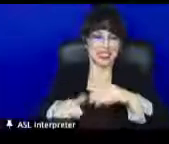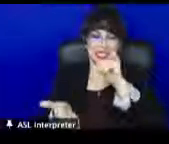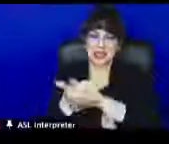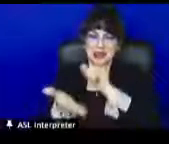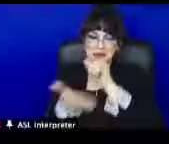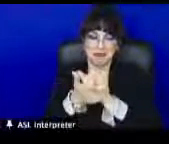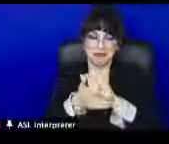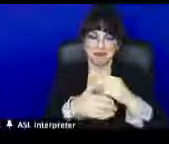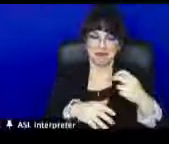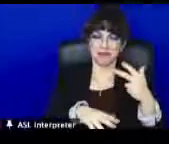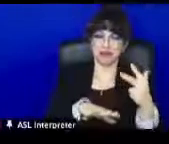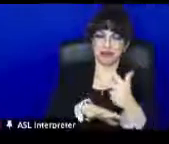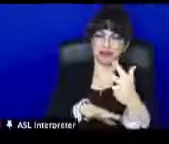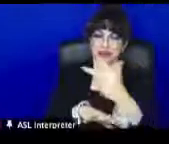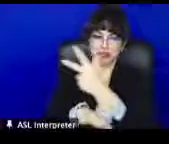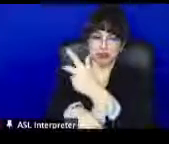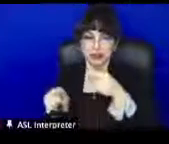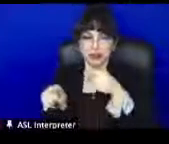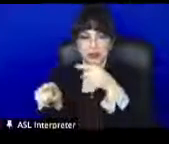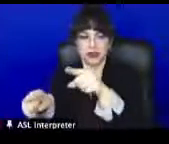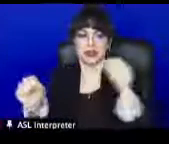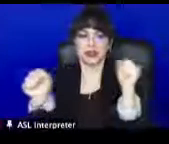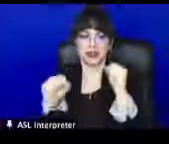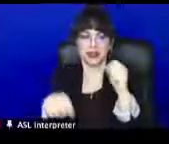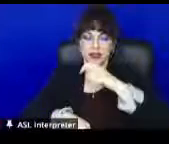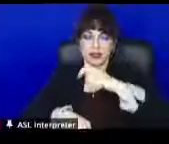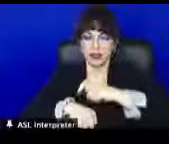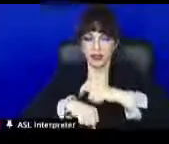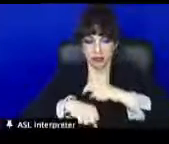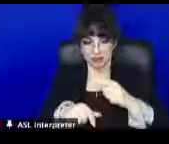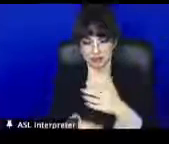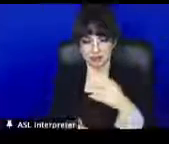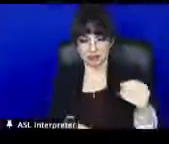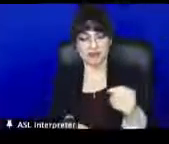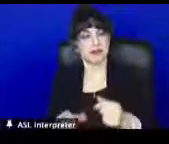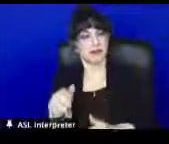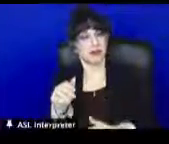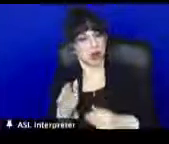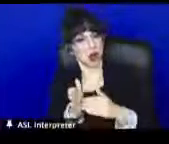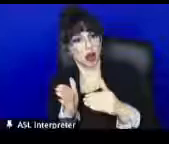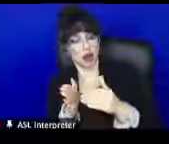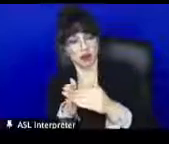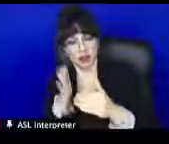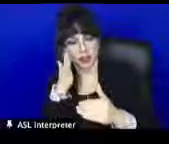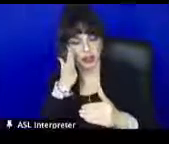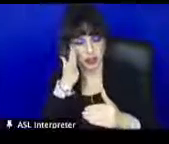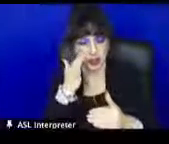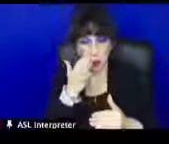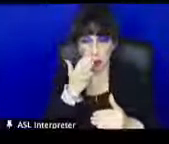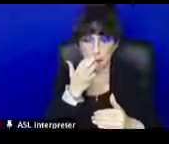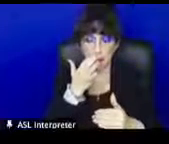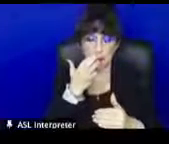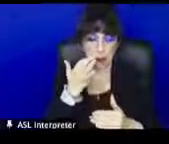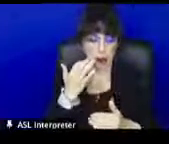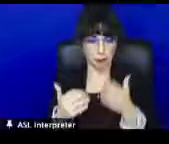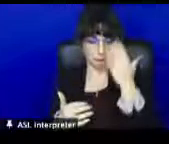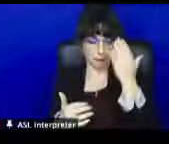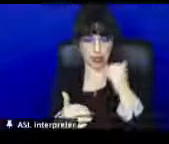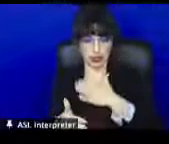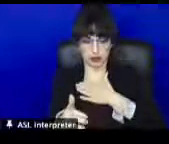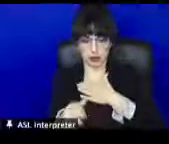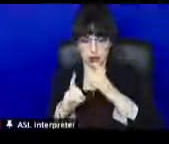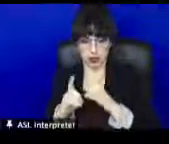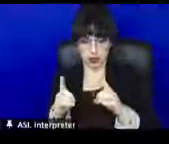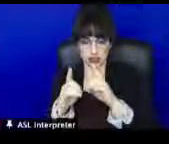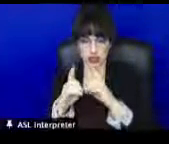traverse in the winter. What is perhaps most telling is that on his website under my district, as of this